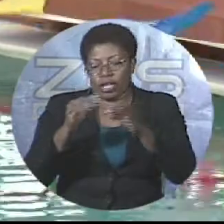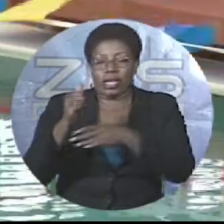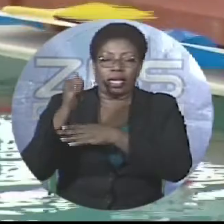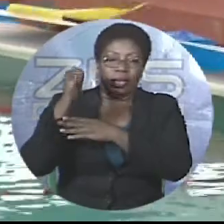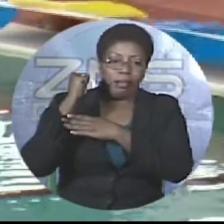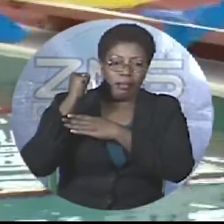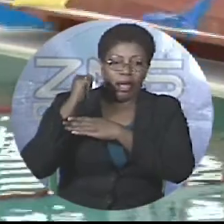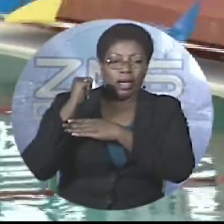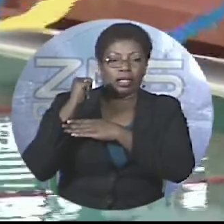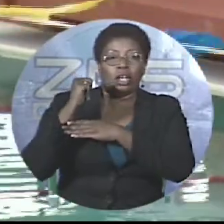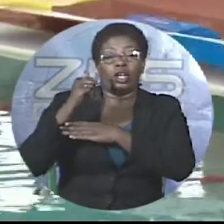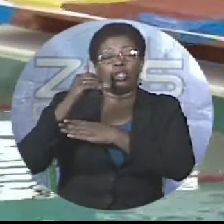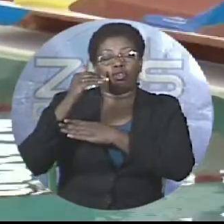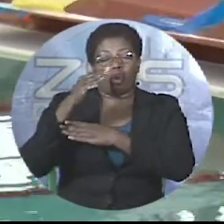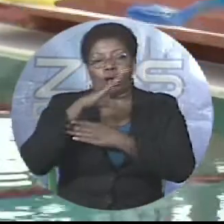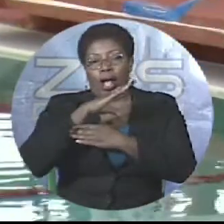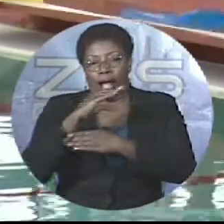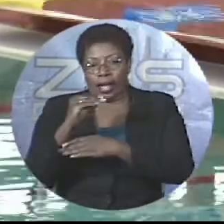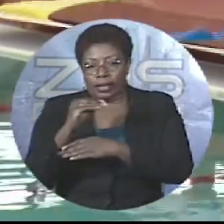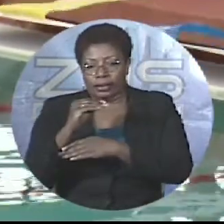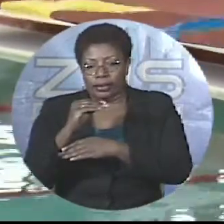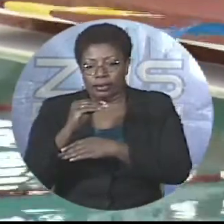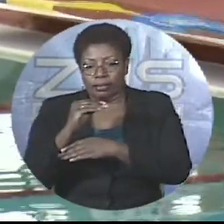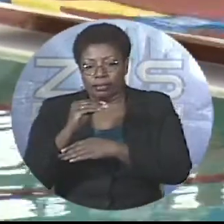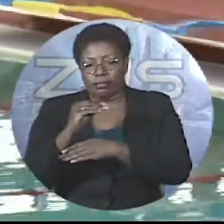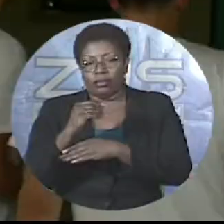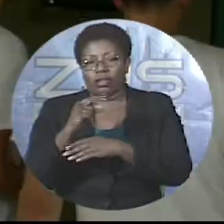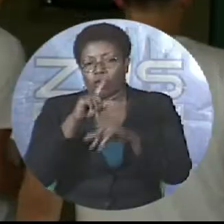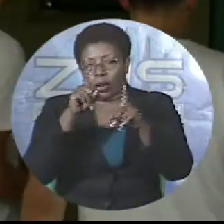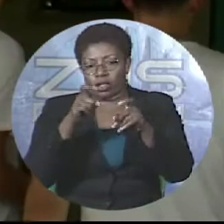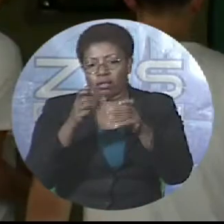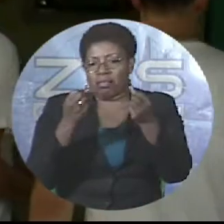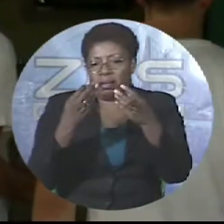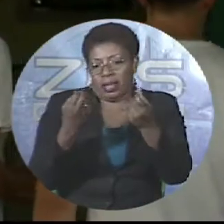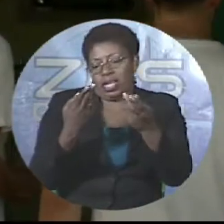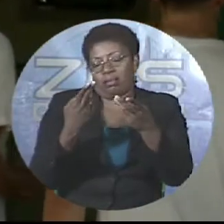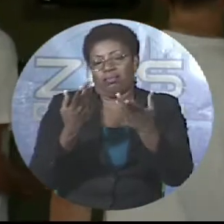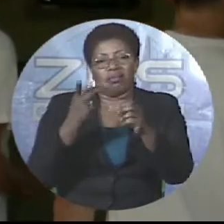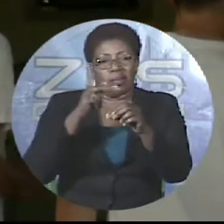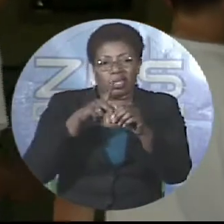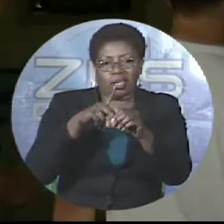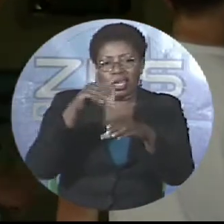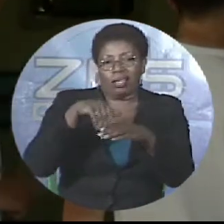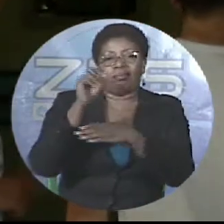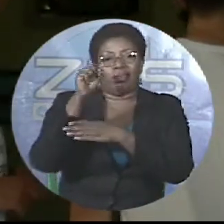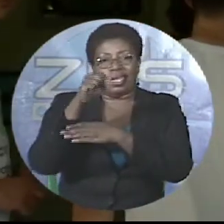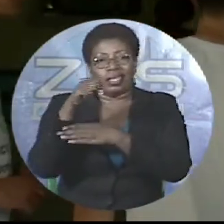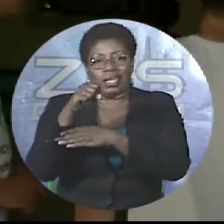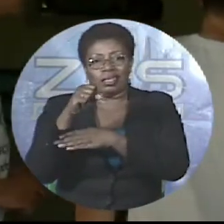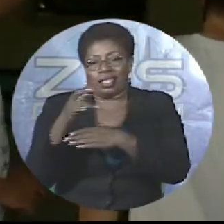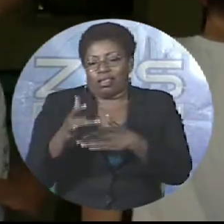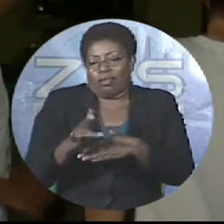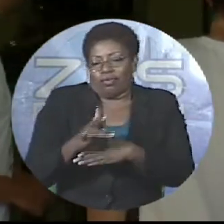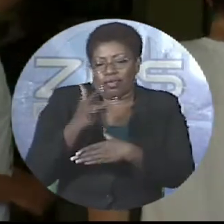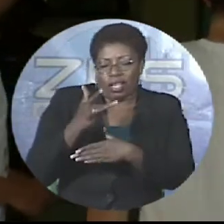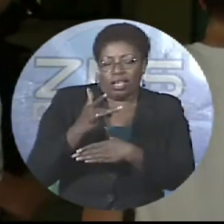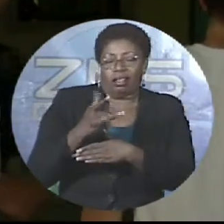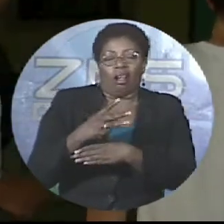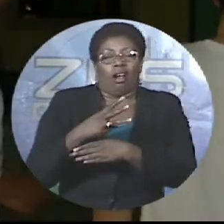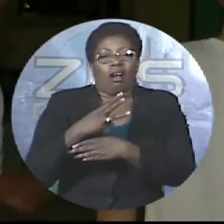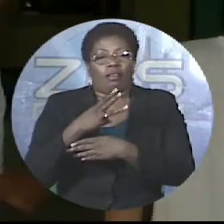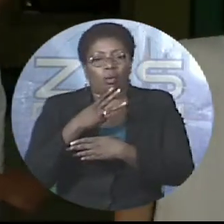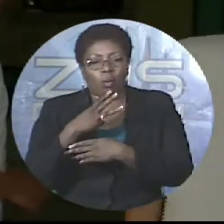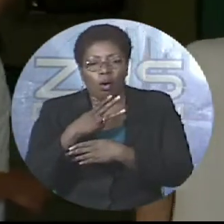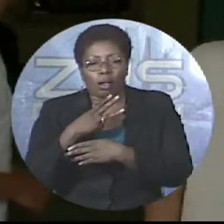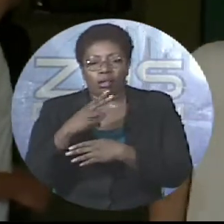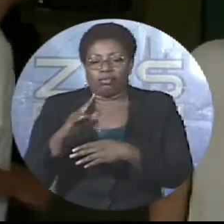free. But you have a lot of events to take part in. The more I swim, the better I kind of feel. Get a feel of the pool, get a feel of the water, get a feel of